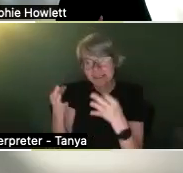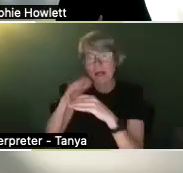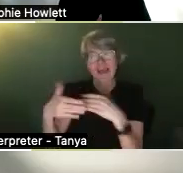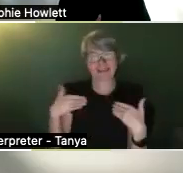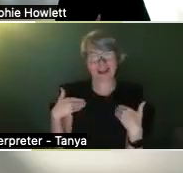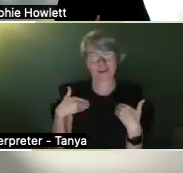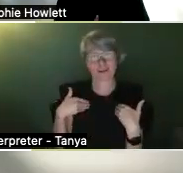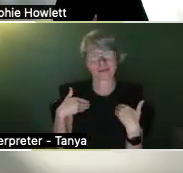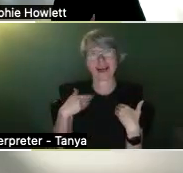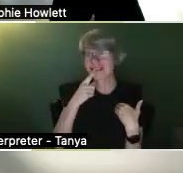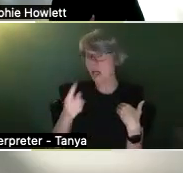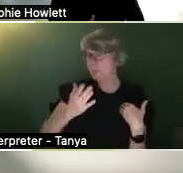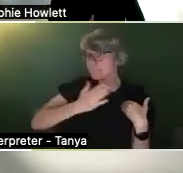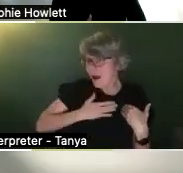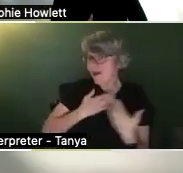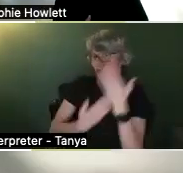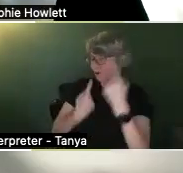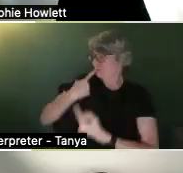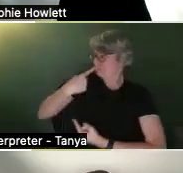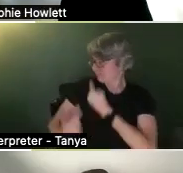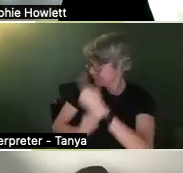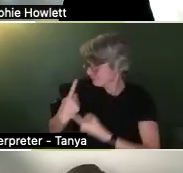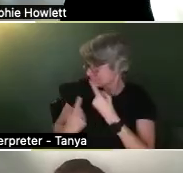my stories.